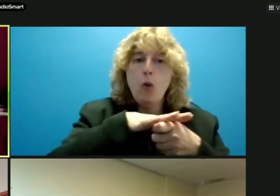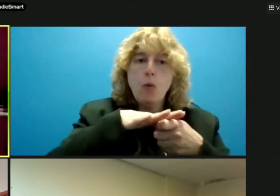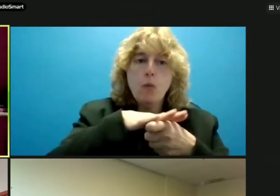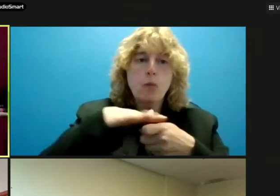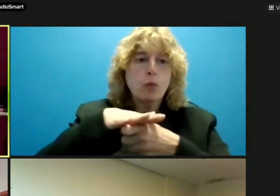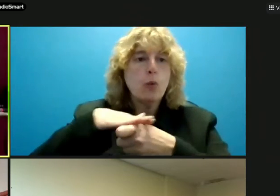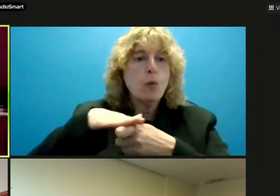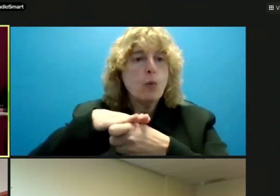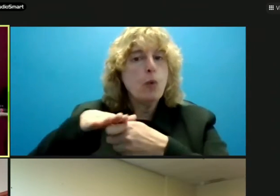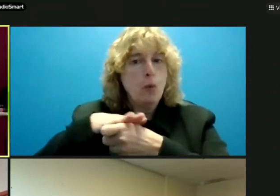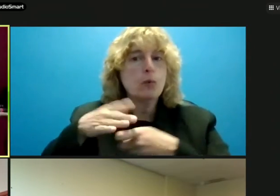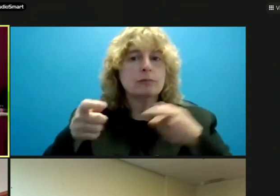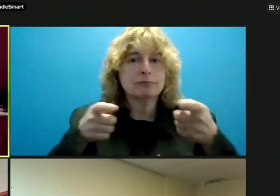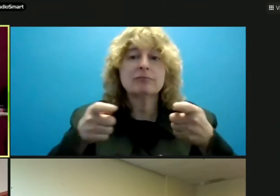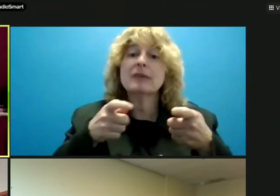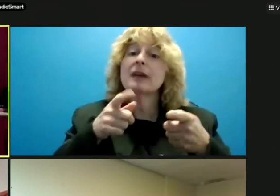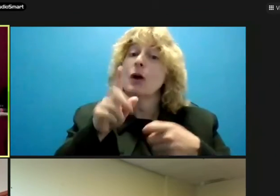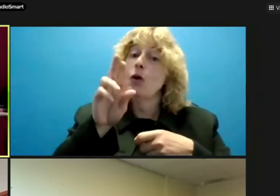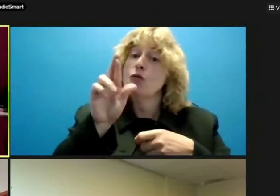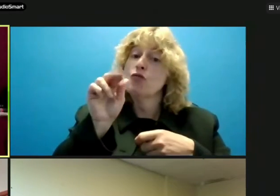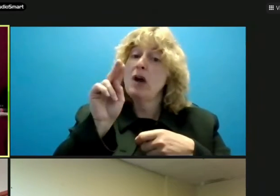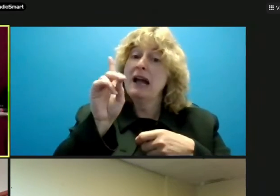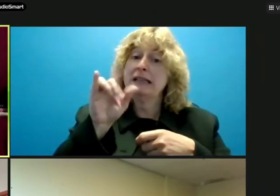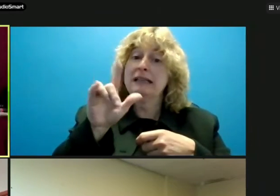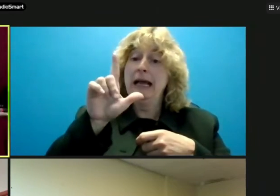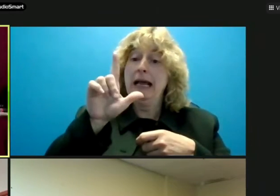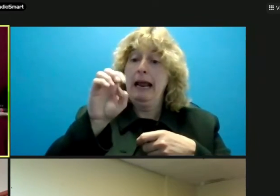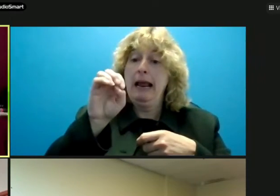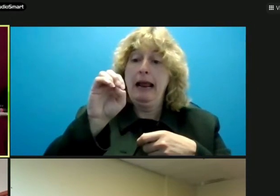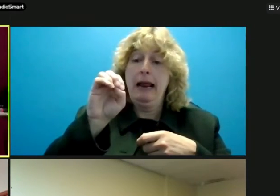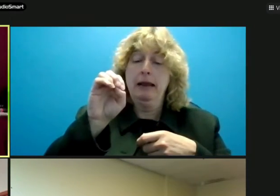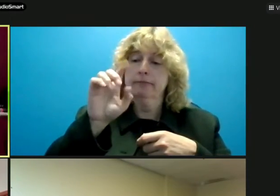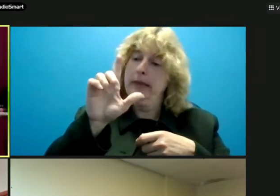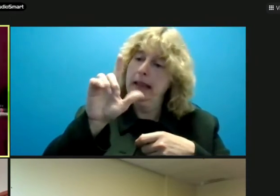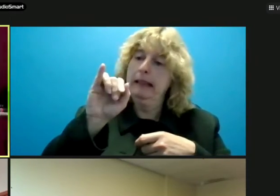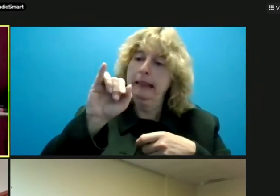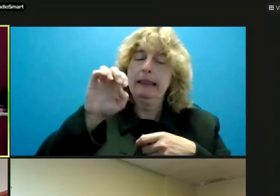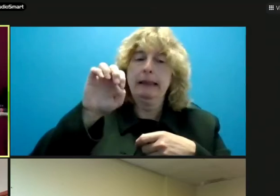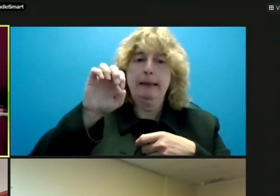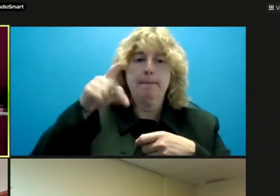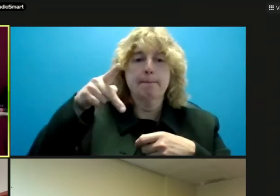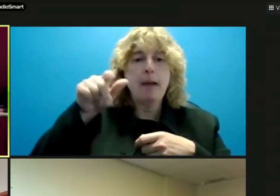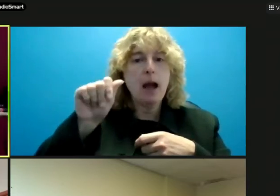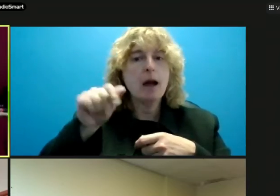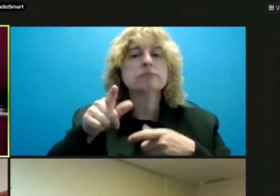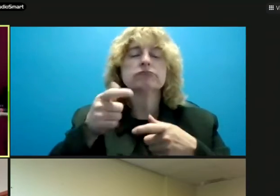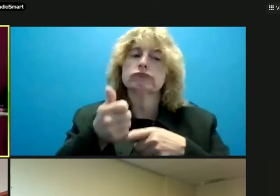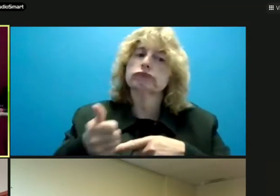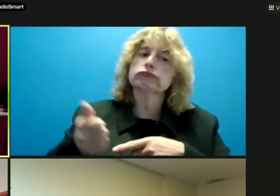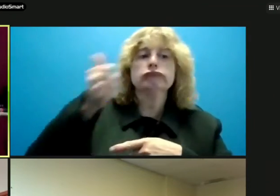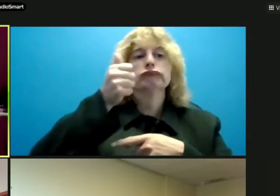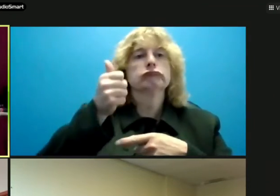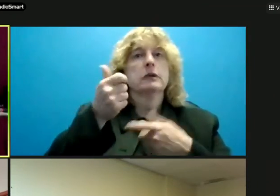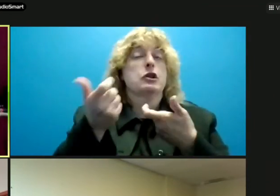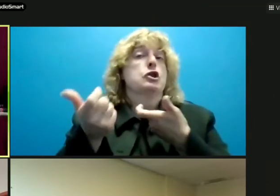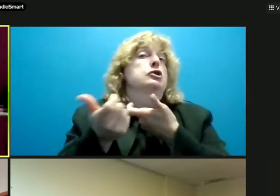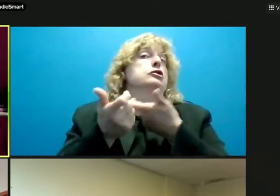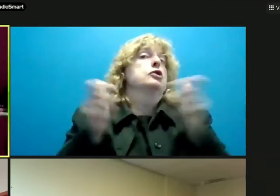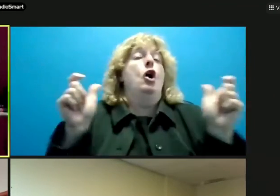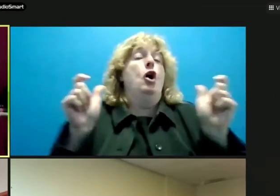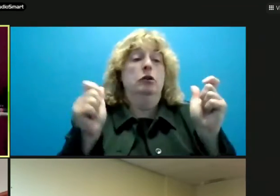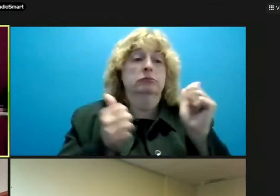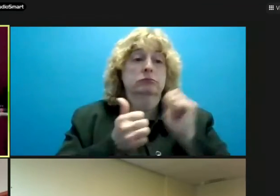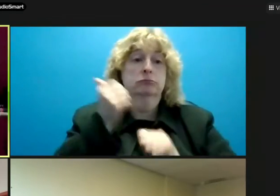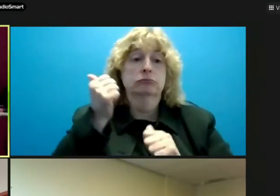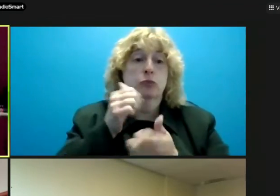heading up the largest one in the state of Michigan. So both of you, with the largest school district, the